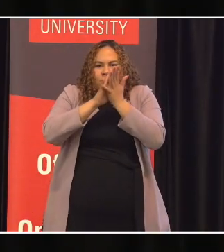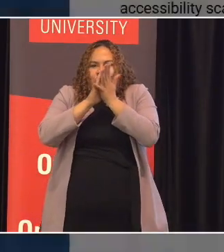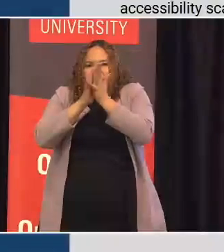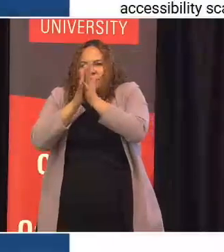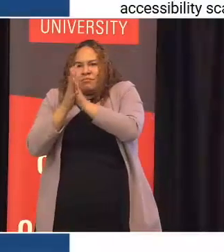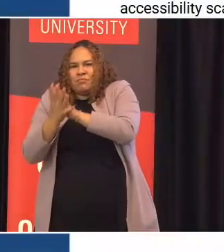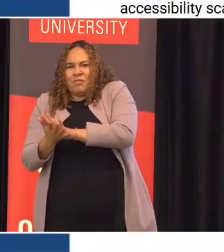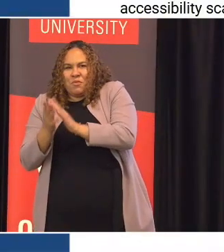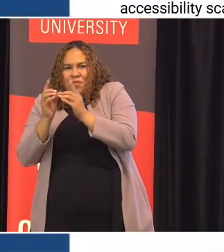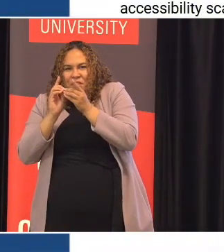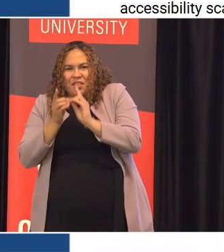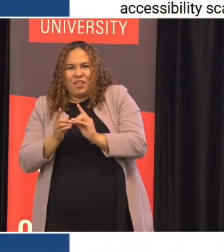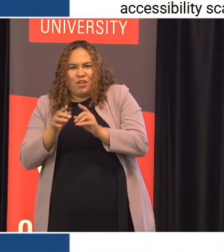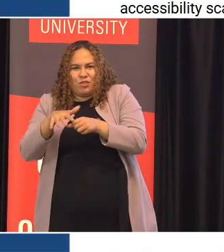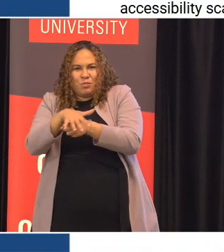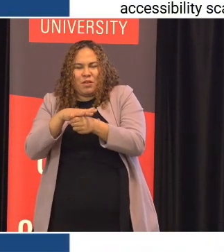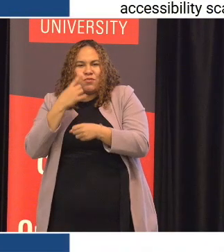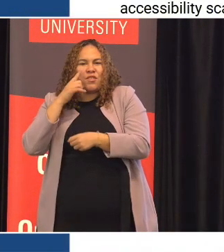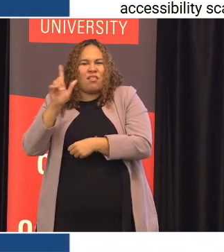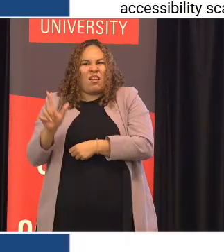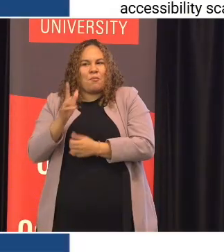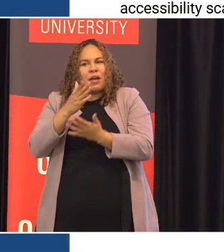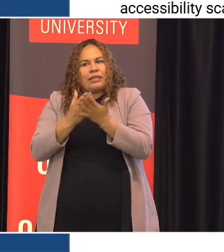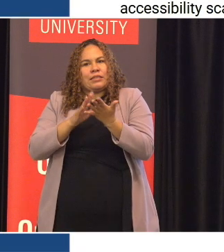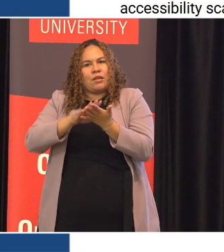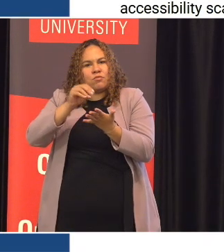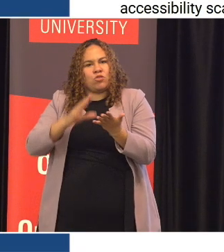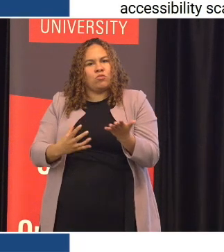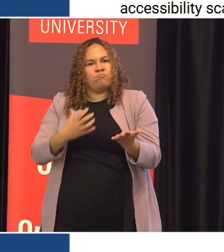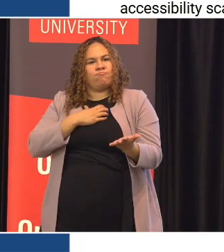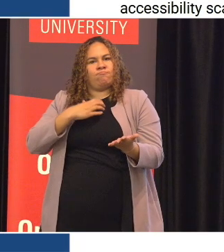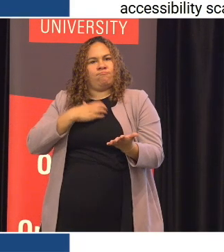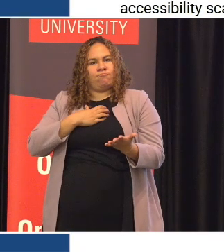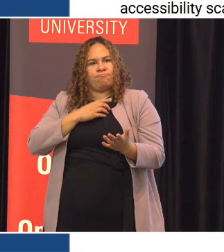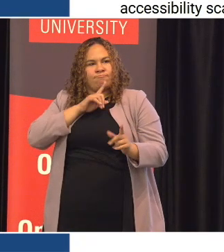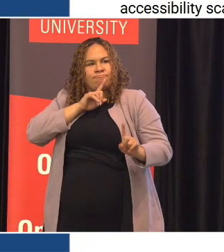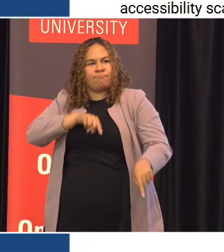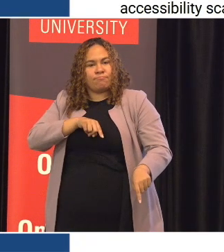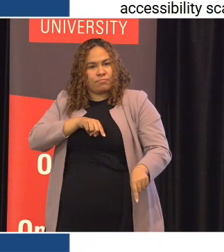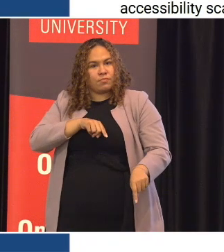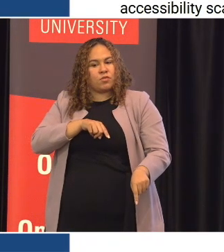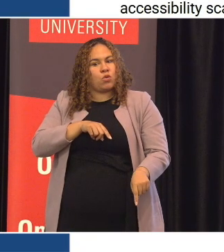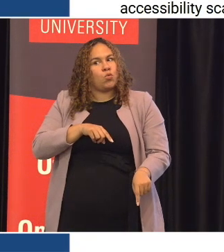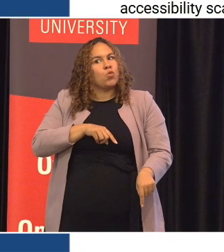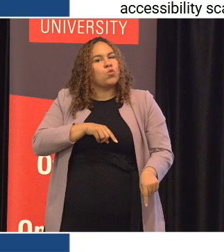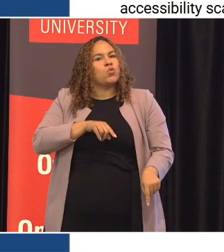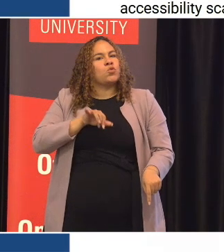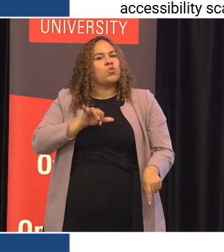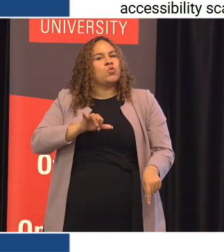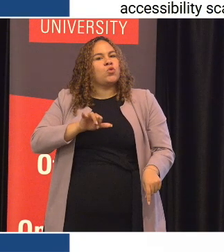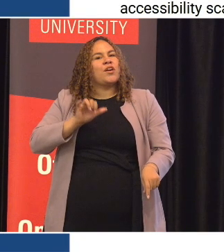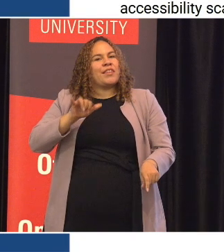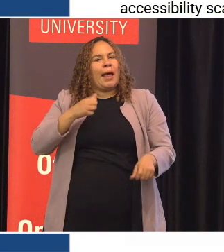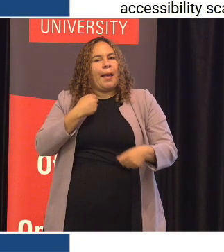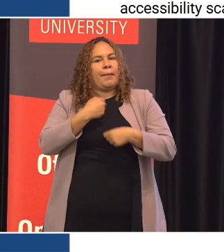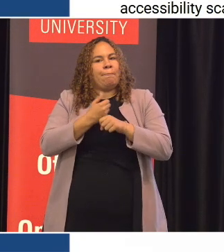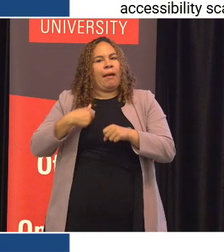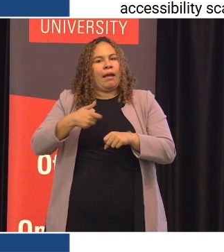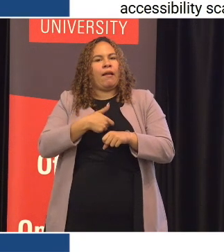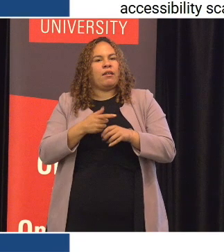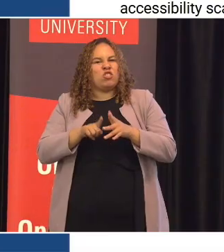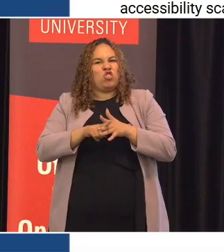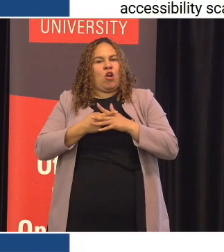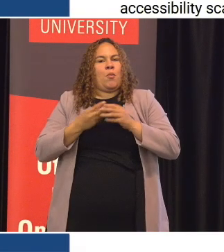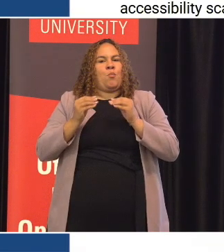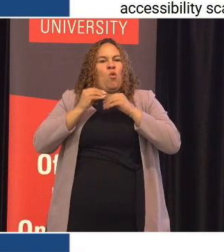and we had some students file a complaint. So that made us get on this a little bit earlier than a lot of institutions.